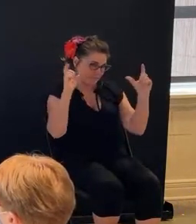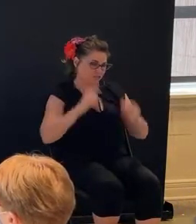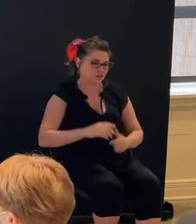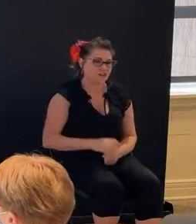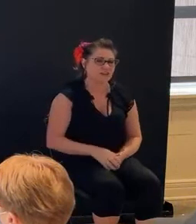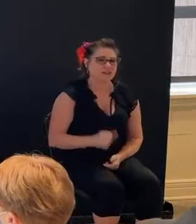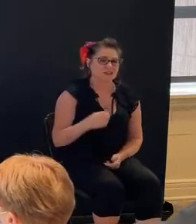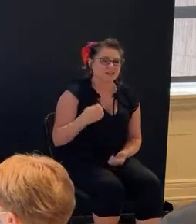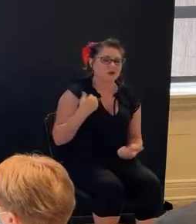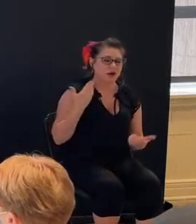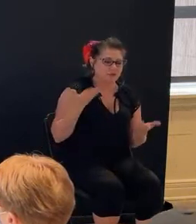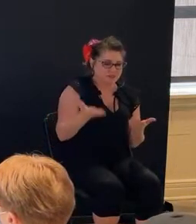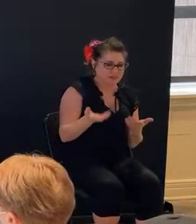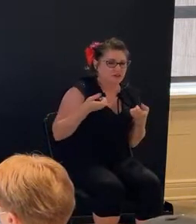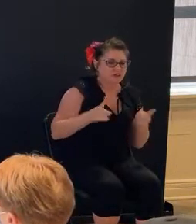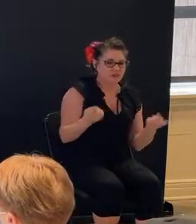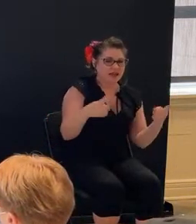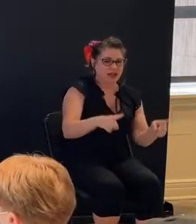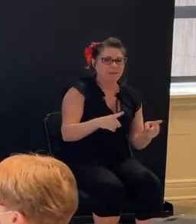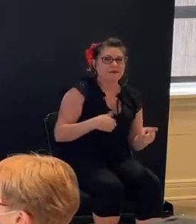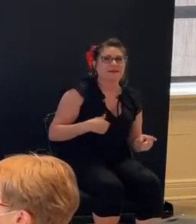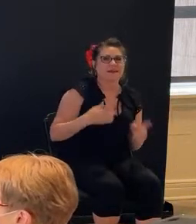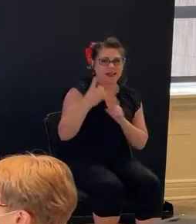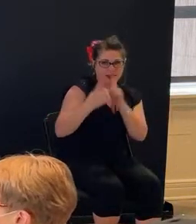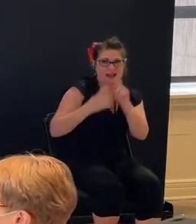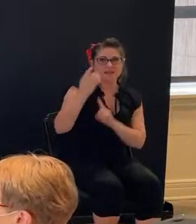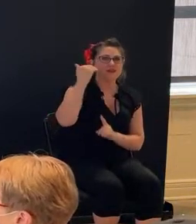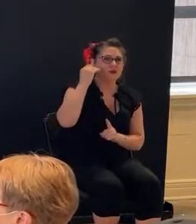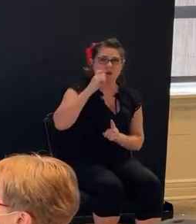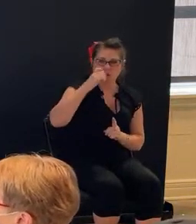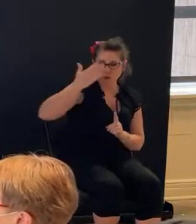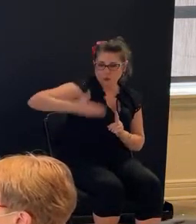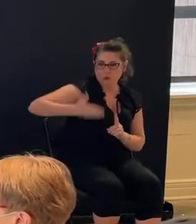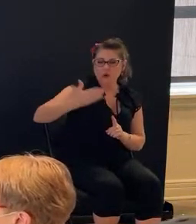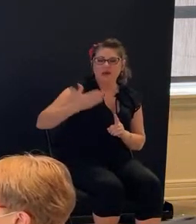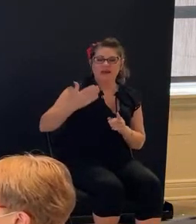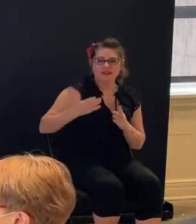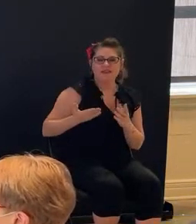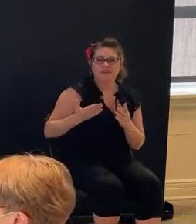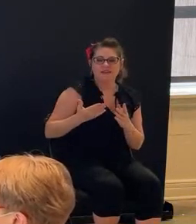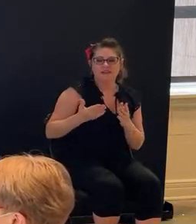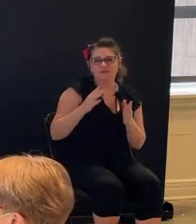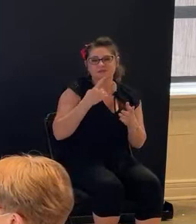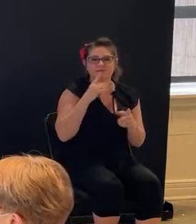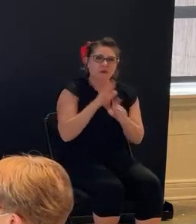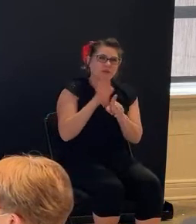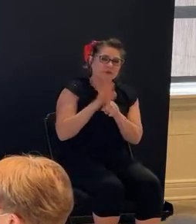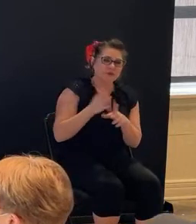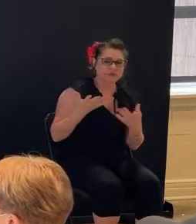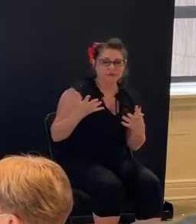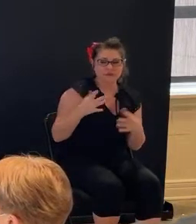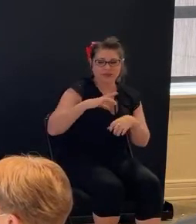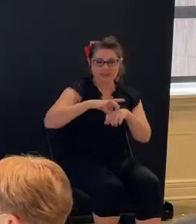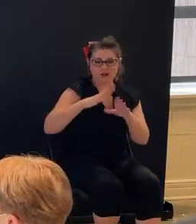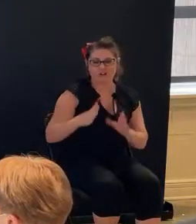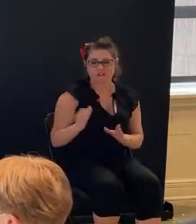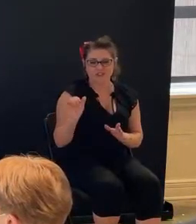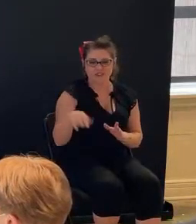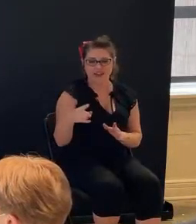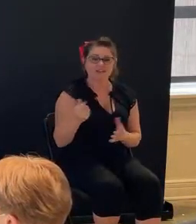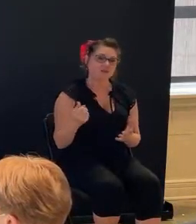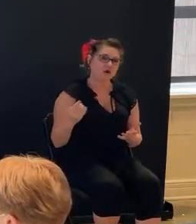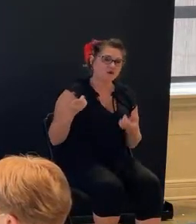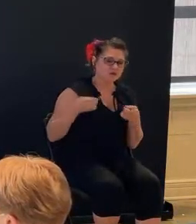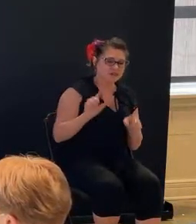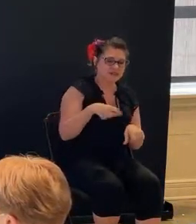got to know a lot of the scientists, the geologists at that point. So when I came back to do a book, it's like, you know, I already had sort